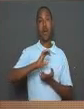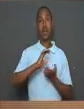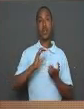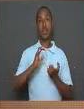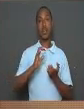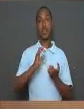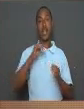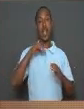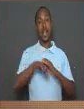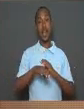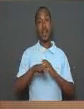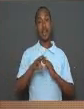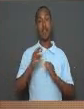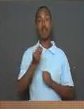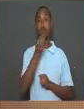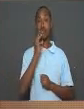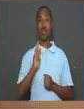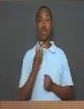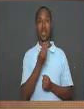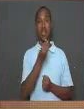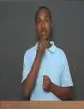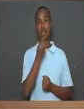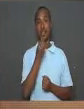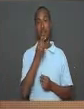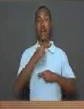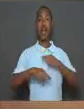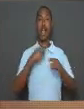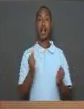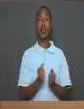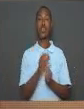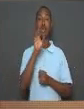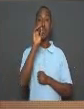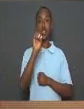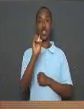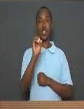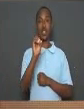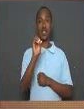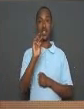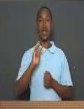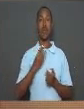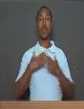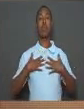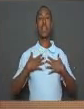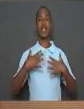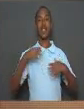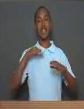the food we eat react with oxygen we breathe